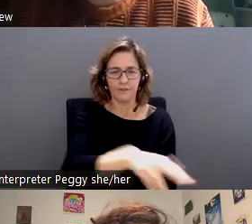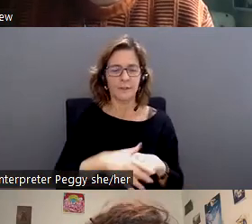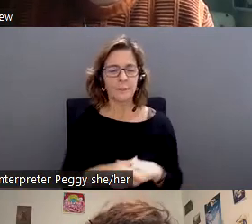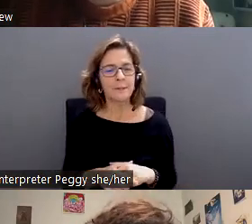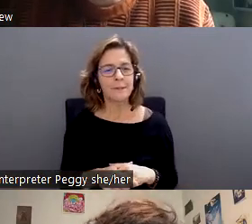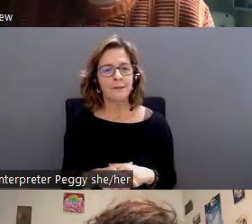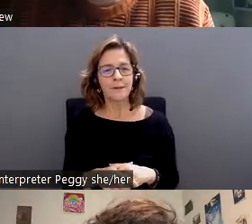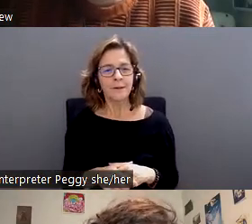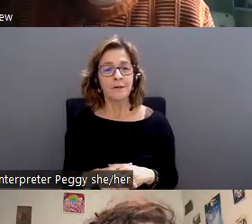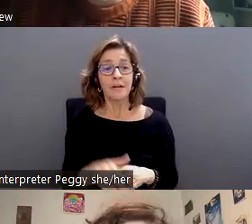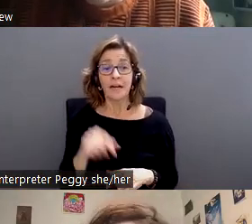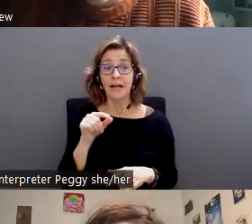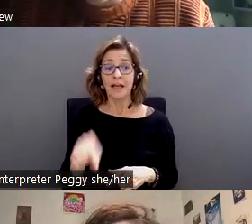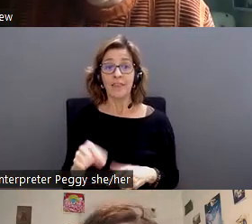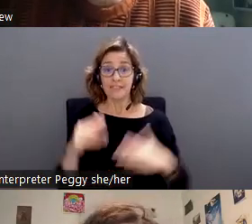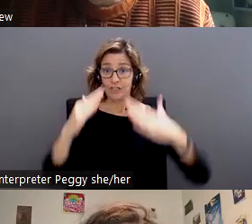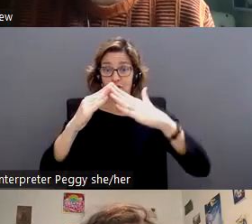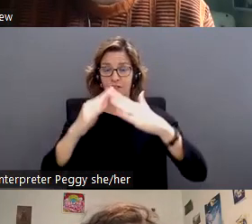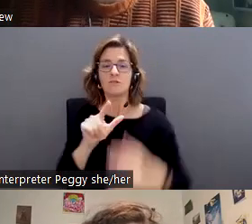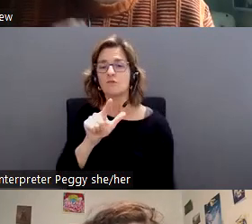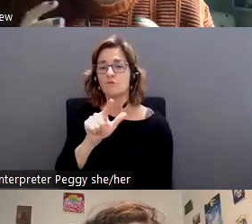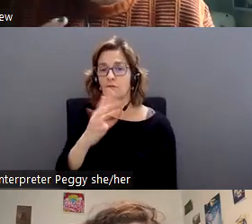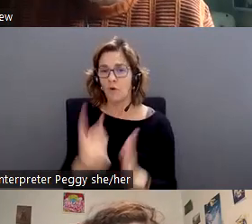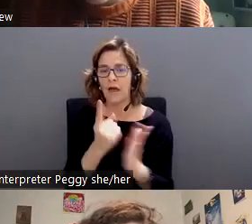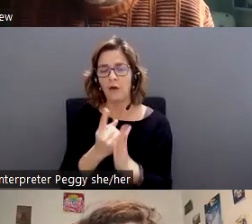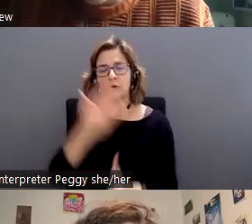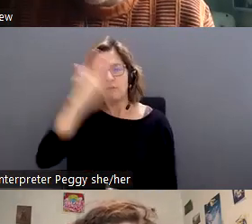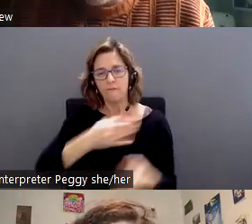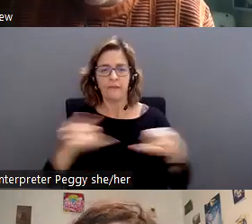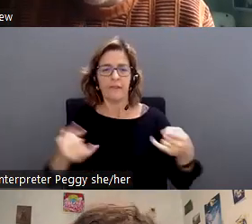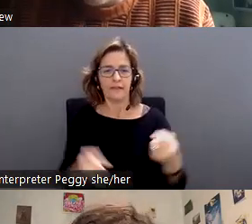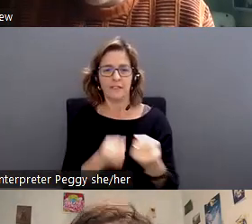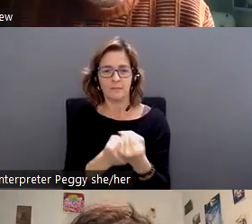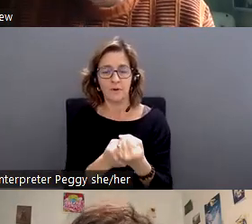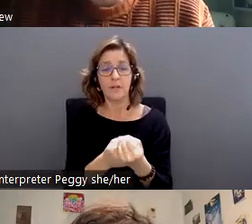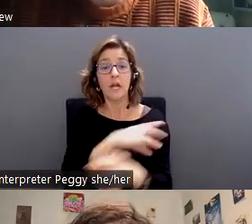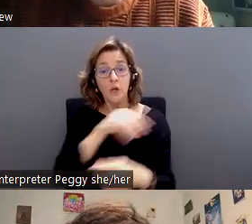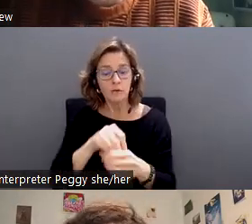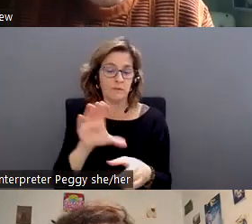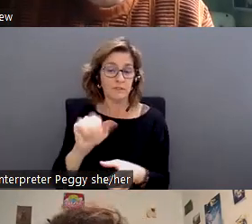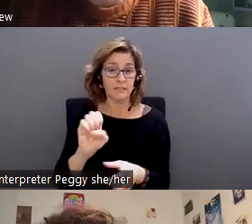with 24-hour frontline support, and there's case management and supervision during the